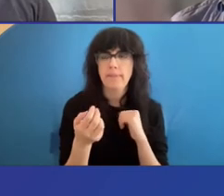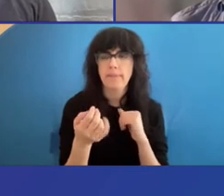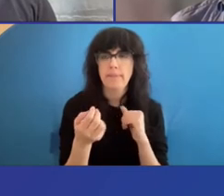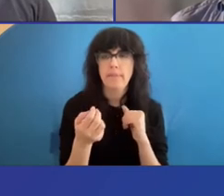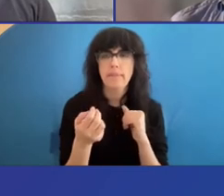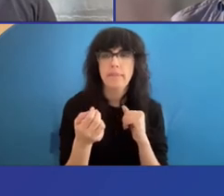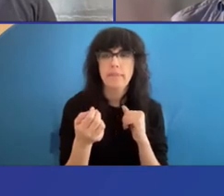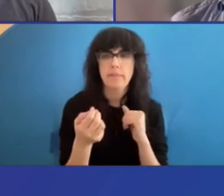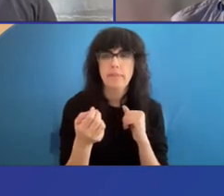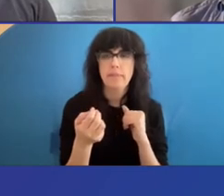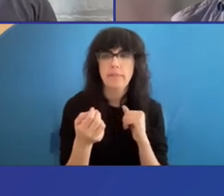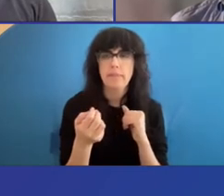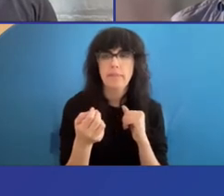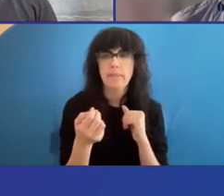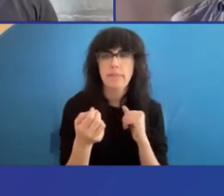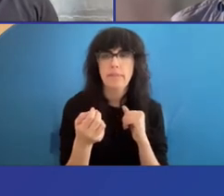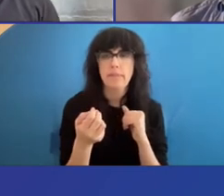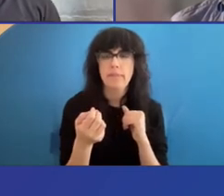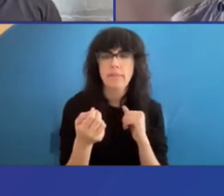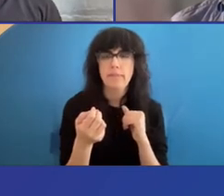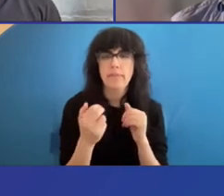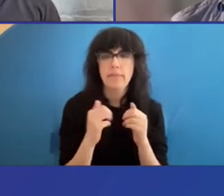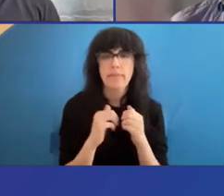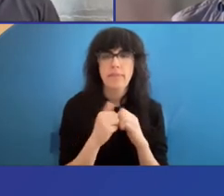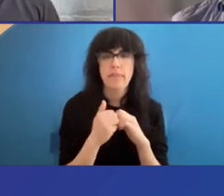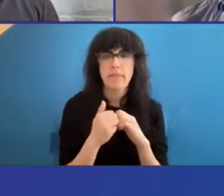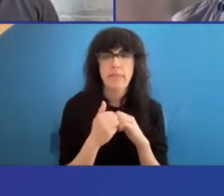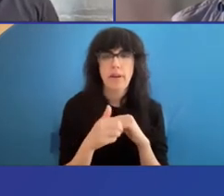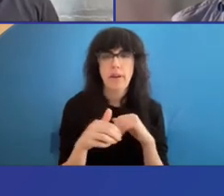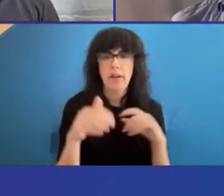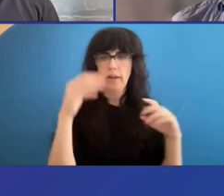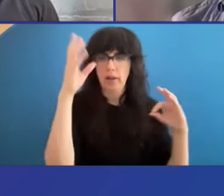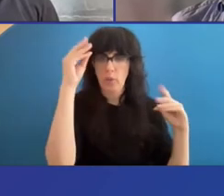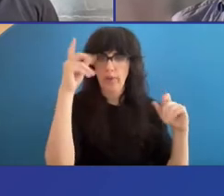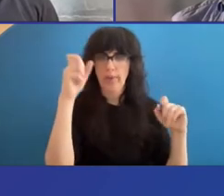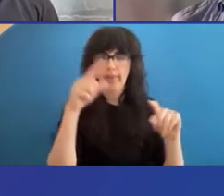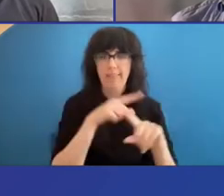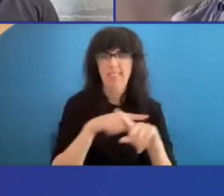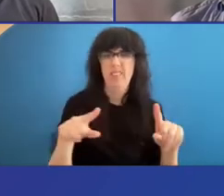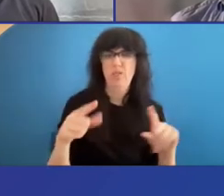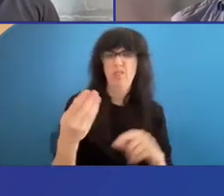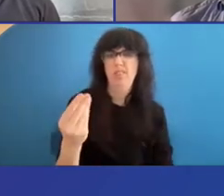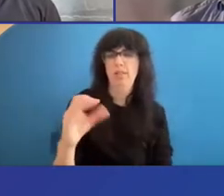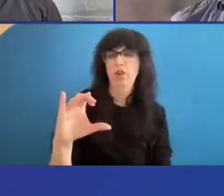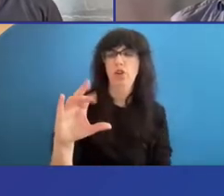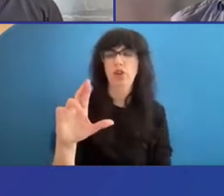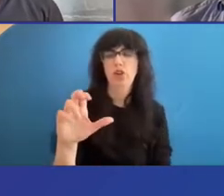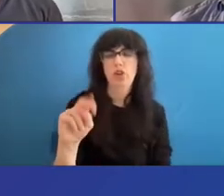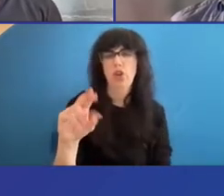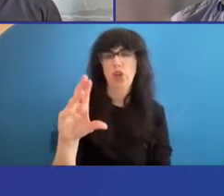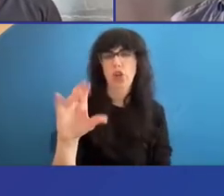how can we think of a different currency for a period of time?